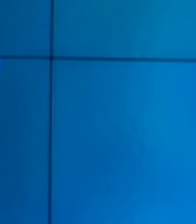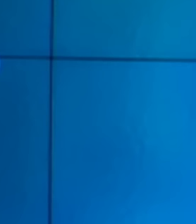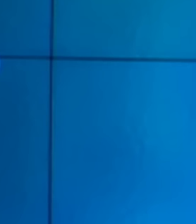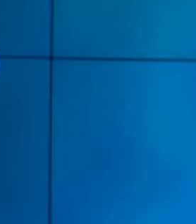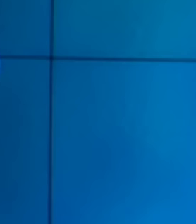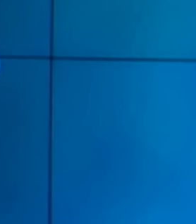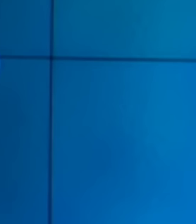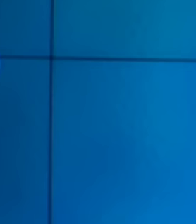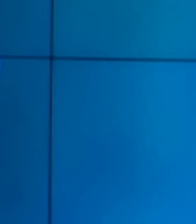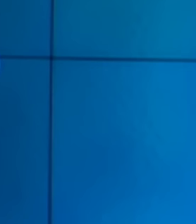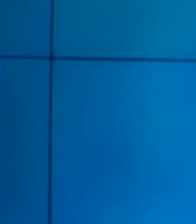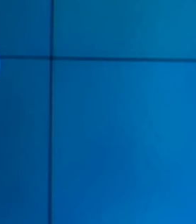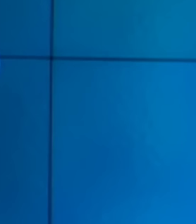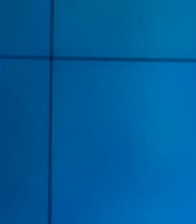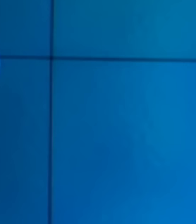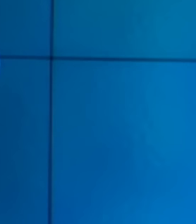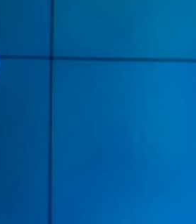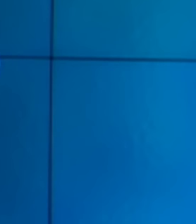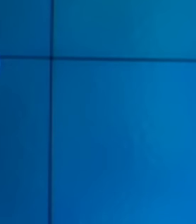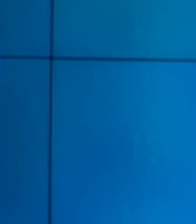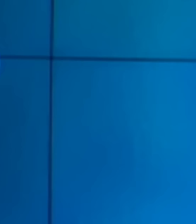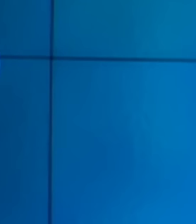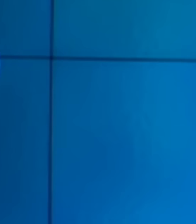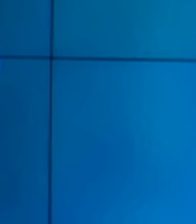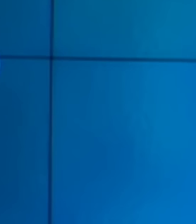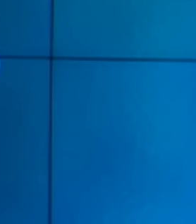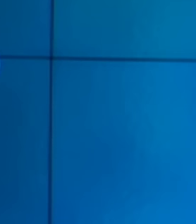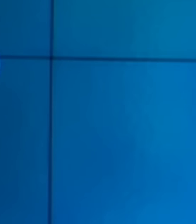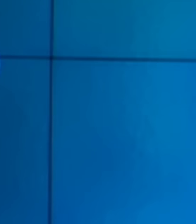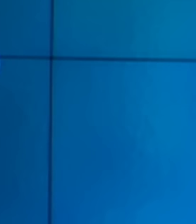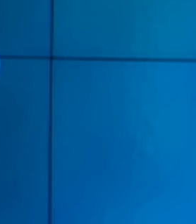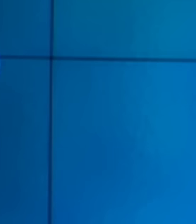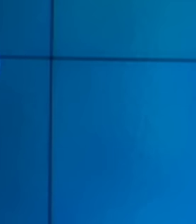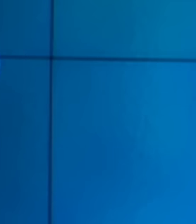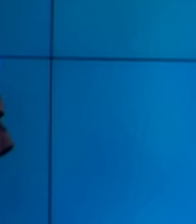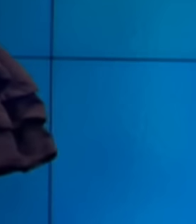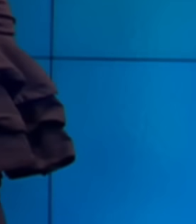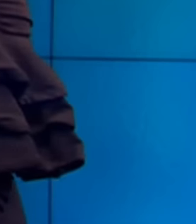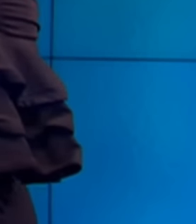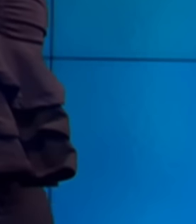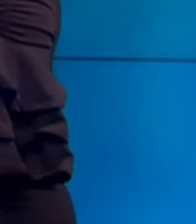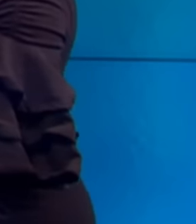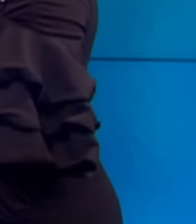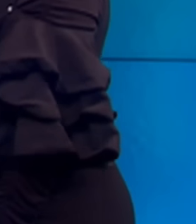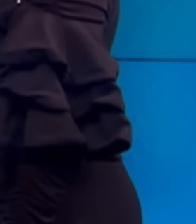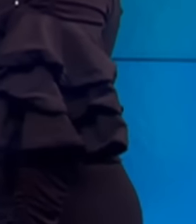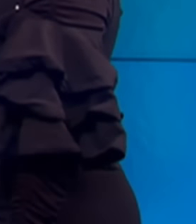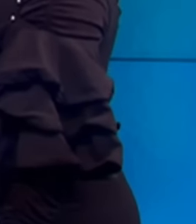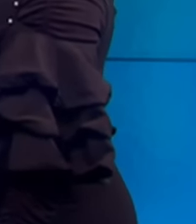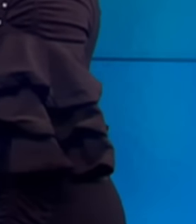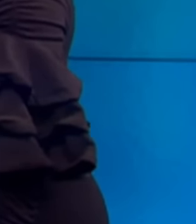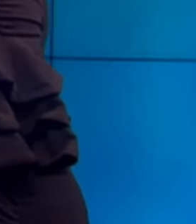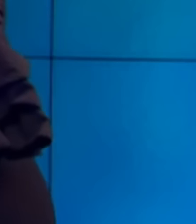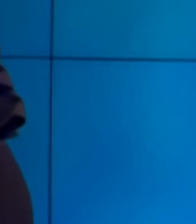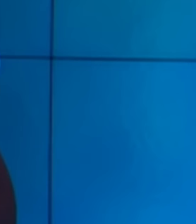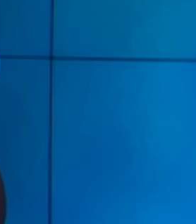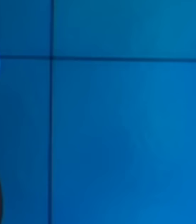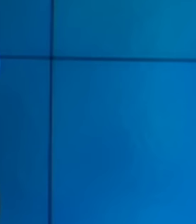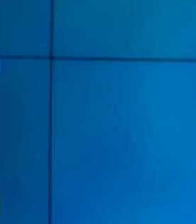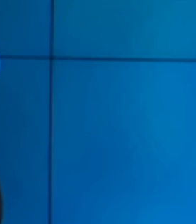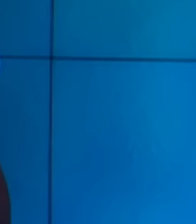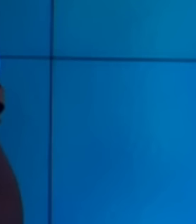mogedi wa SABC 2 ke rata go dumediša le go amogela bošegong ba lehono a ke re lebelleng tša maemo a boso gore tšona di re tshwaretšeng ga re lebelela gona go